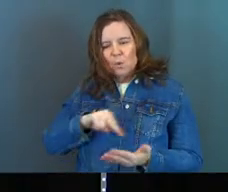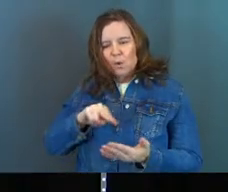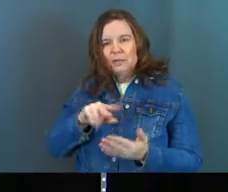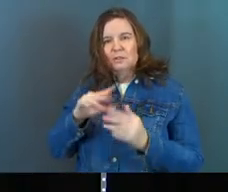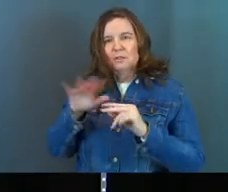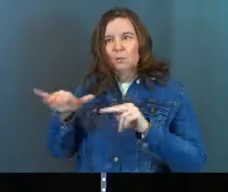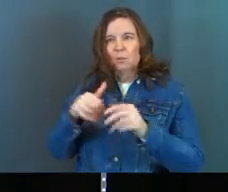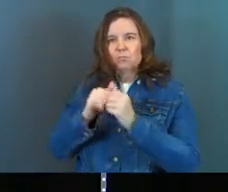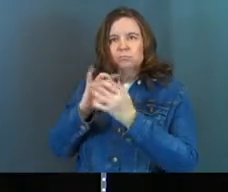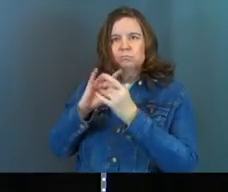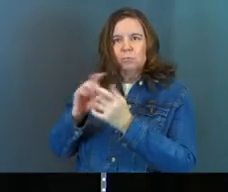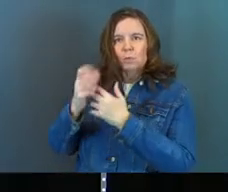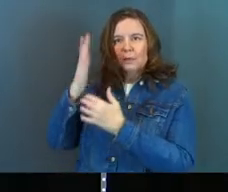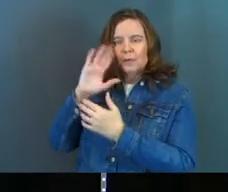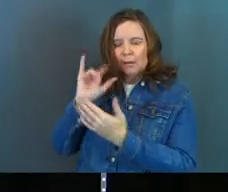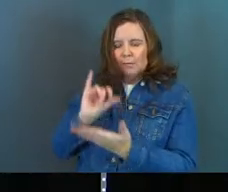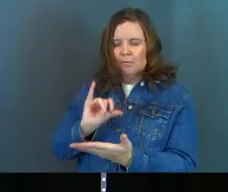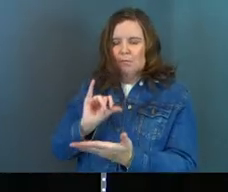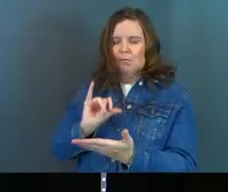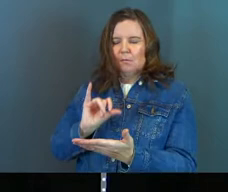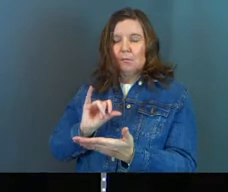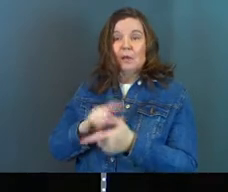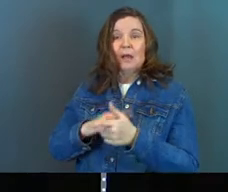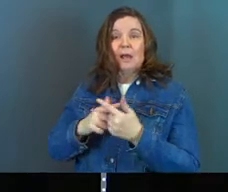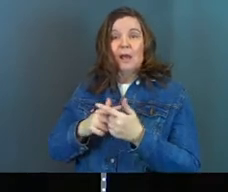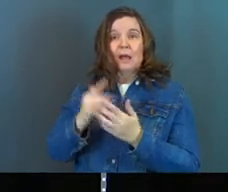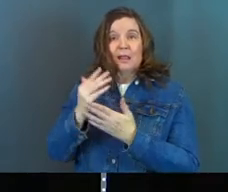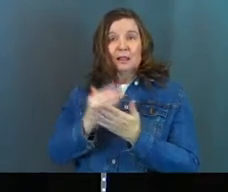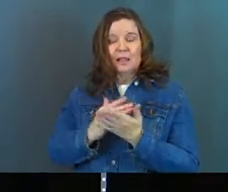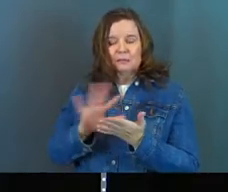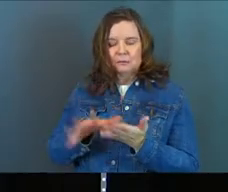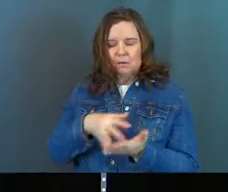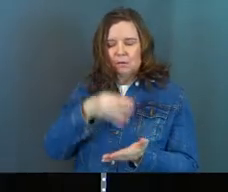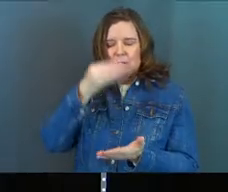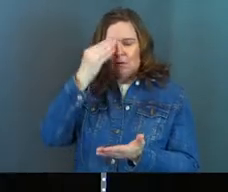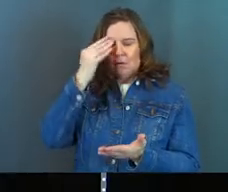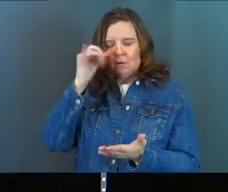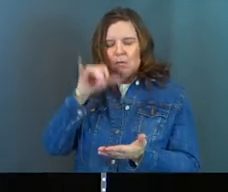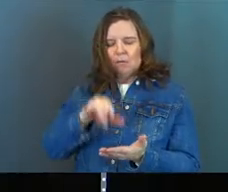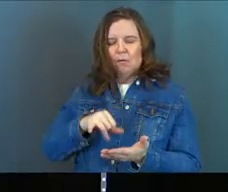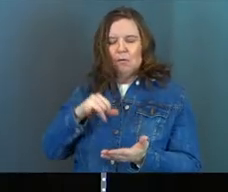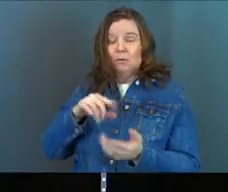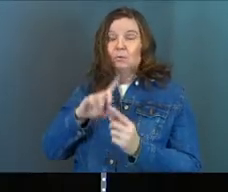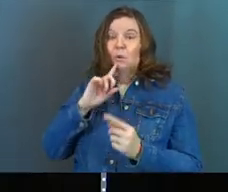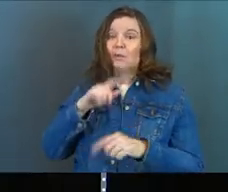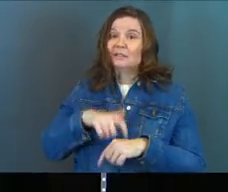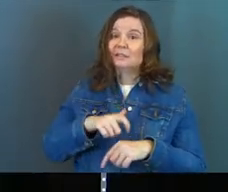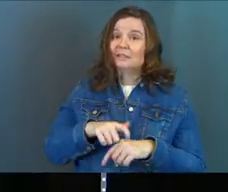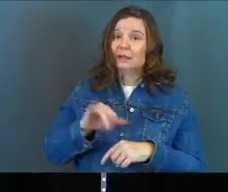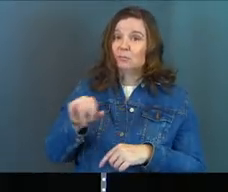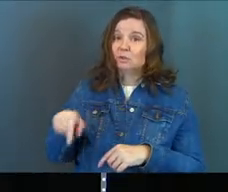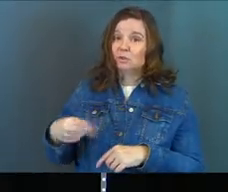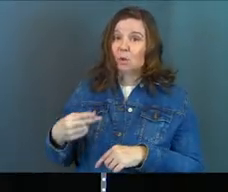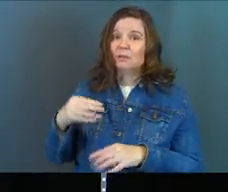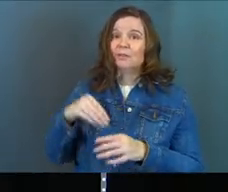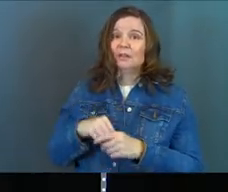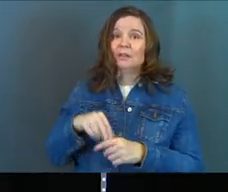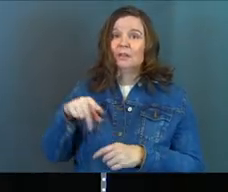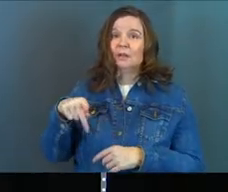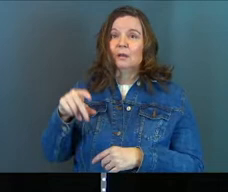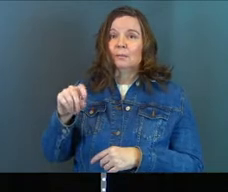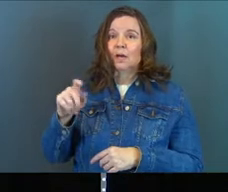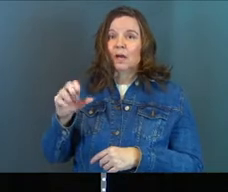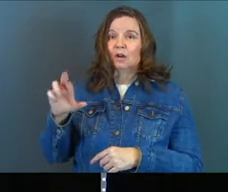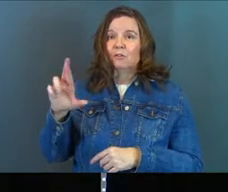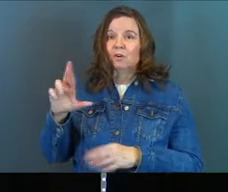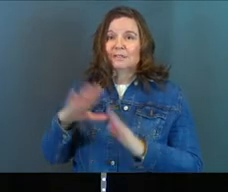walk with God in the scripture. And lessons start to pour out of his life to me. So there's this time and Joseph is in